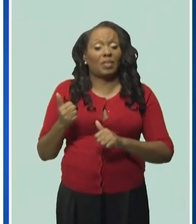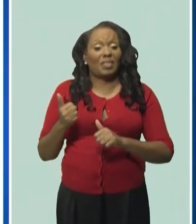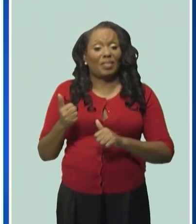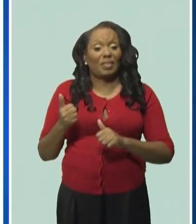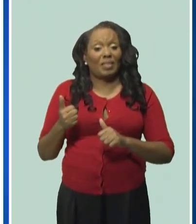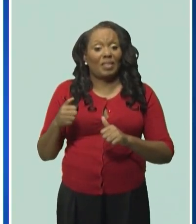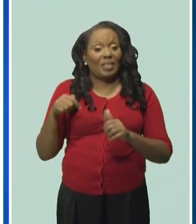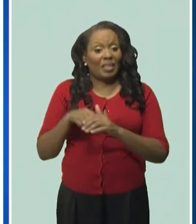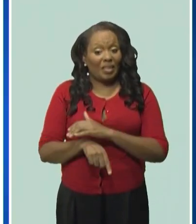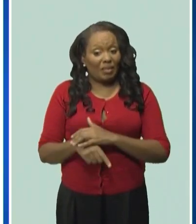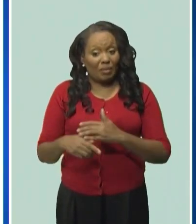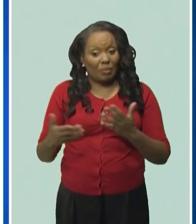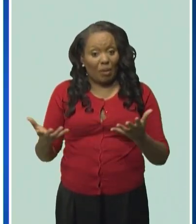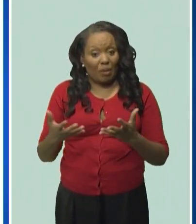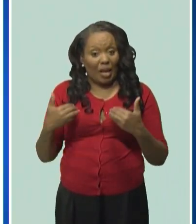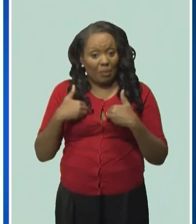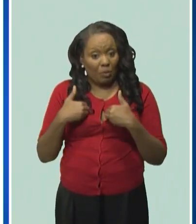pork.